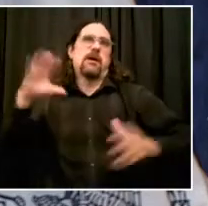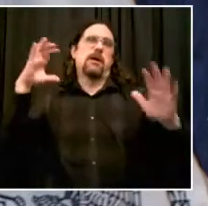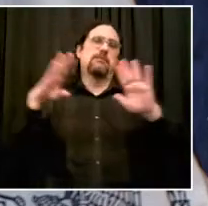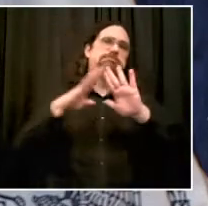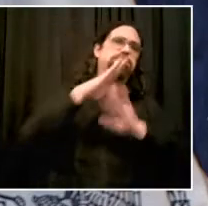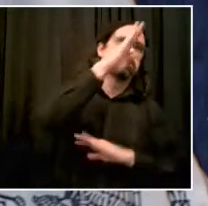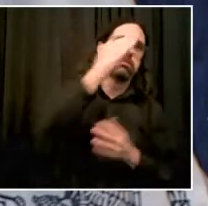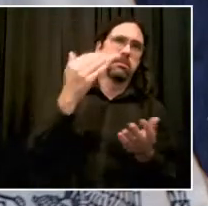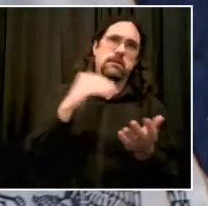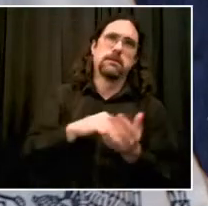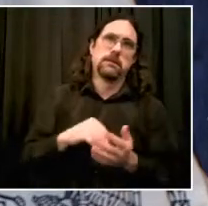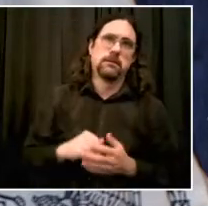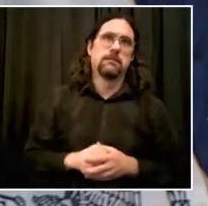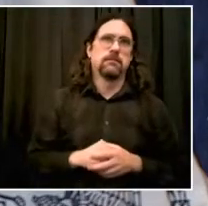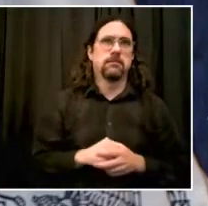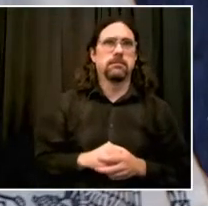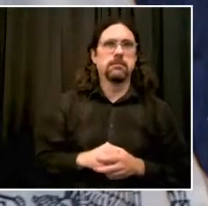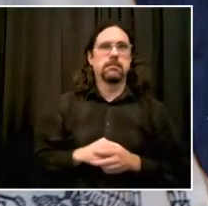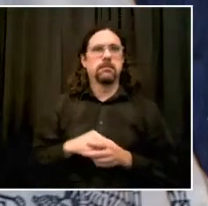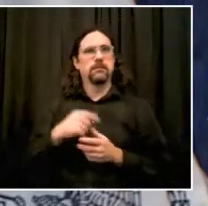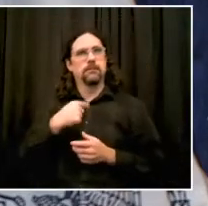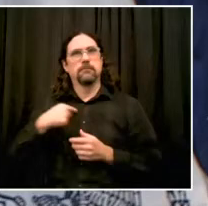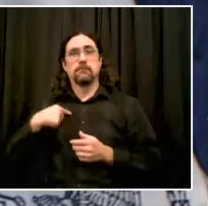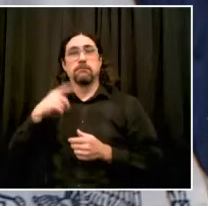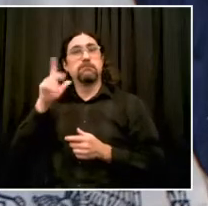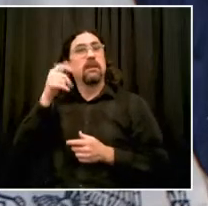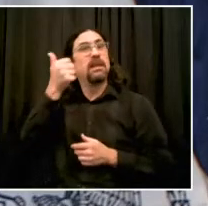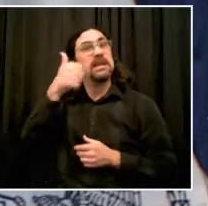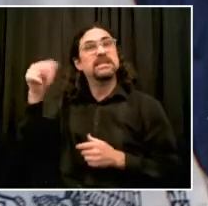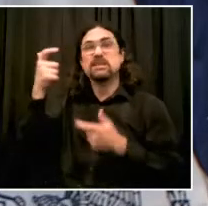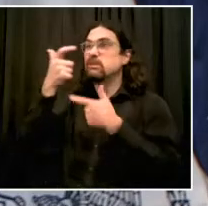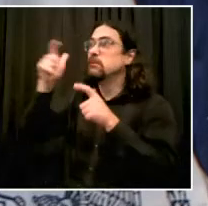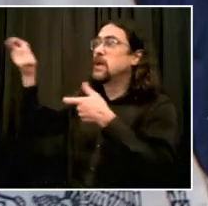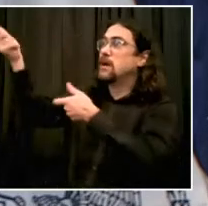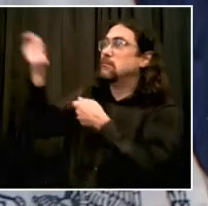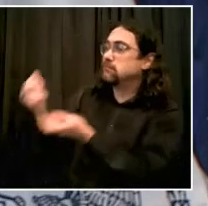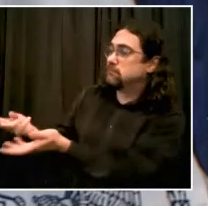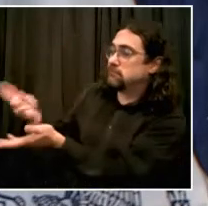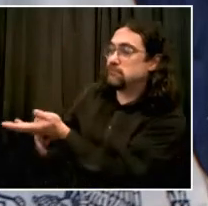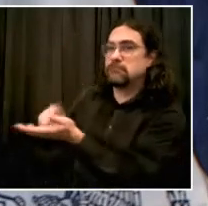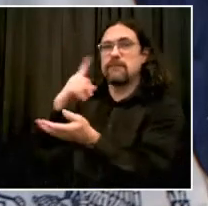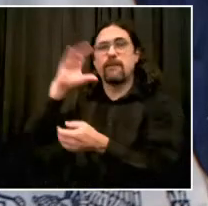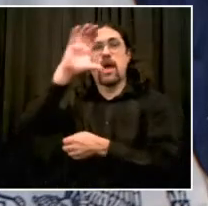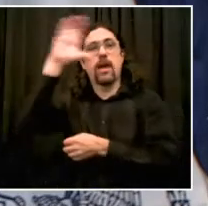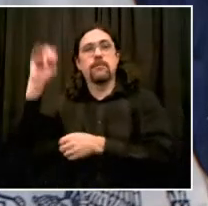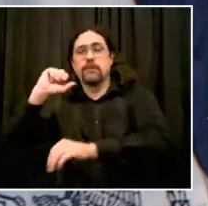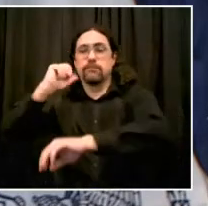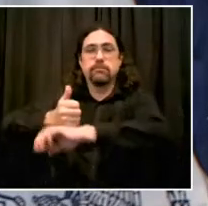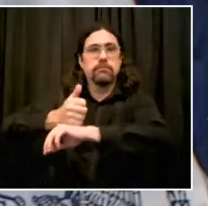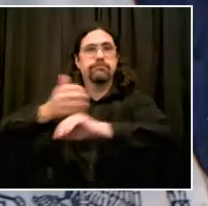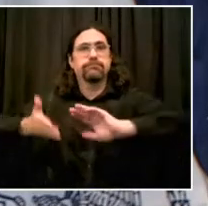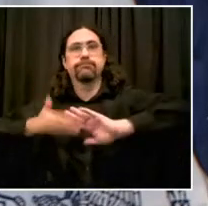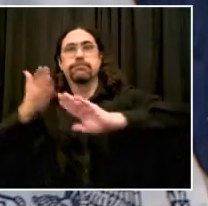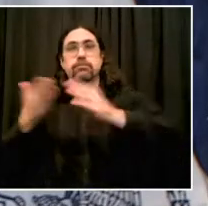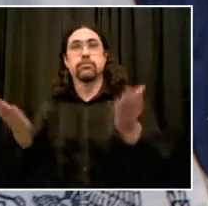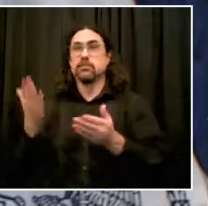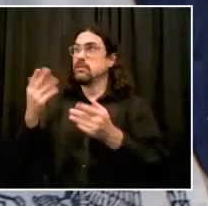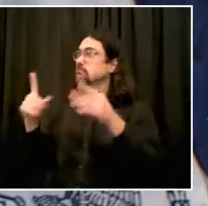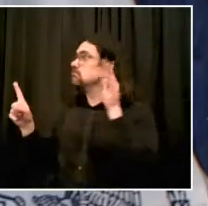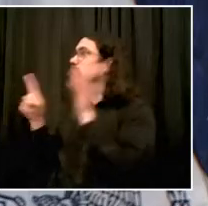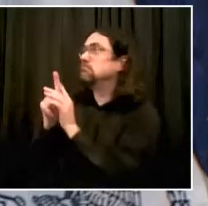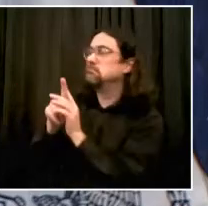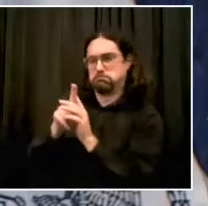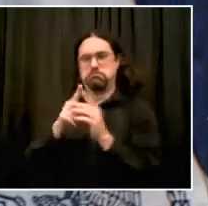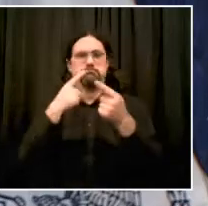economy. Next, we have Jillian from WBAI. Hi, Mr. Mayor. Good morning. Hey, Jillian, how are